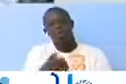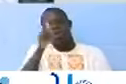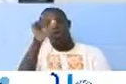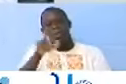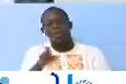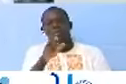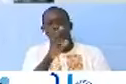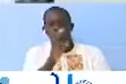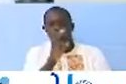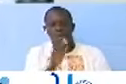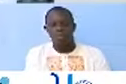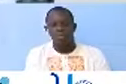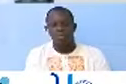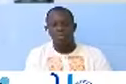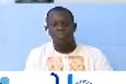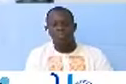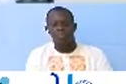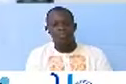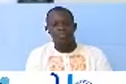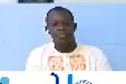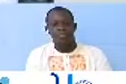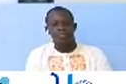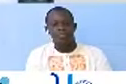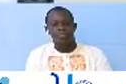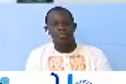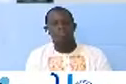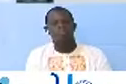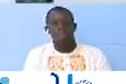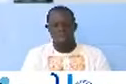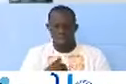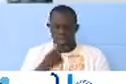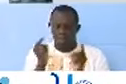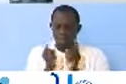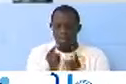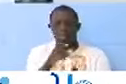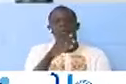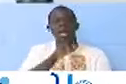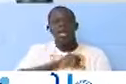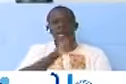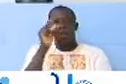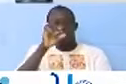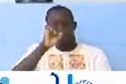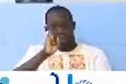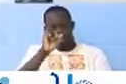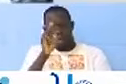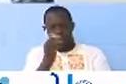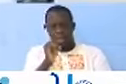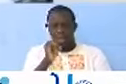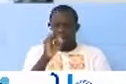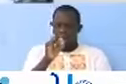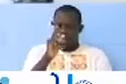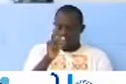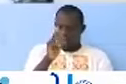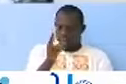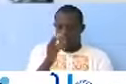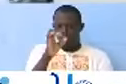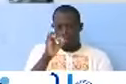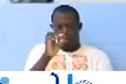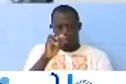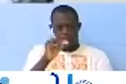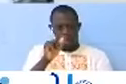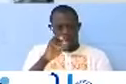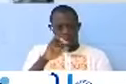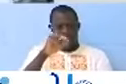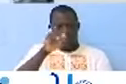inga fan tragi ni Se Omar Jeng fan tragi le. I found Se Omar Jeng. So ako nyo ko. And they